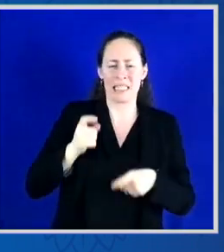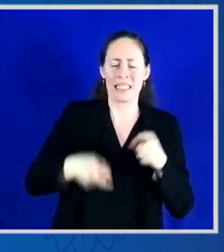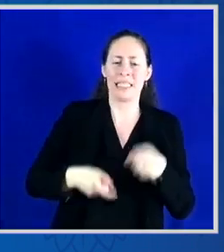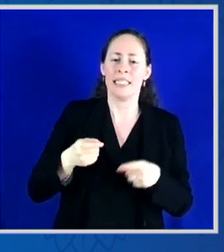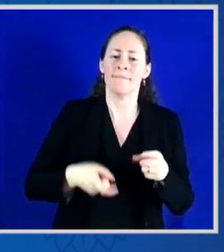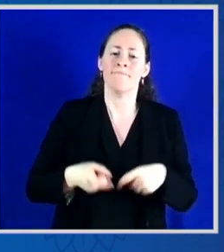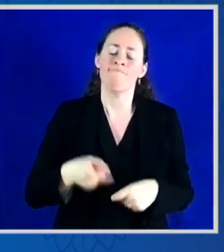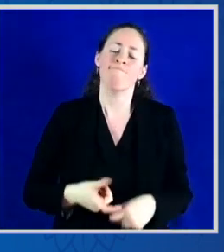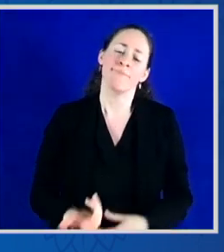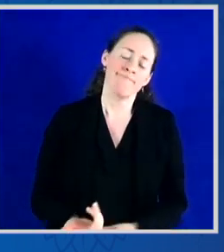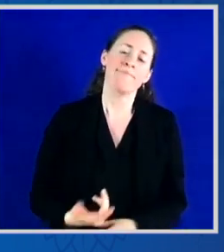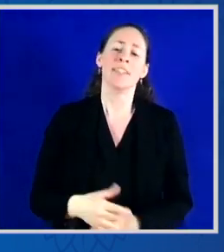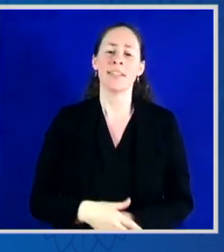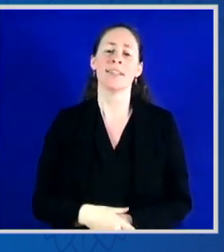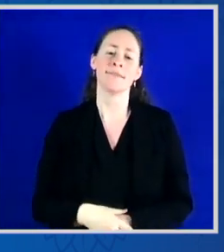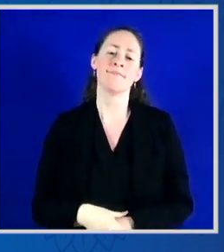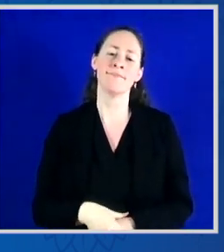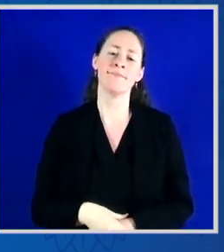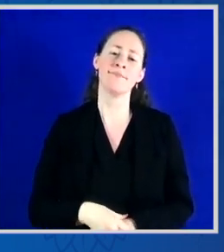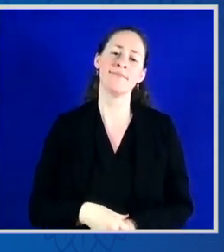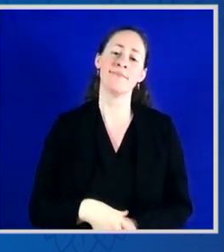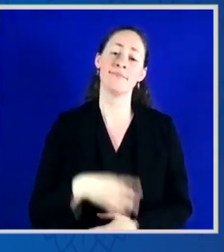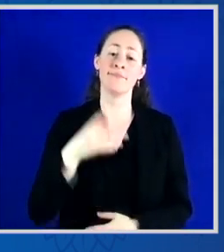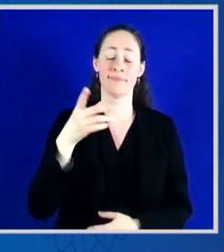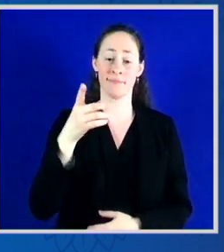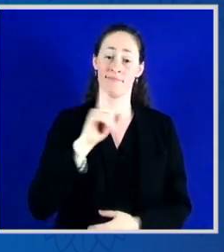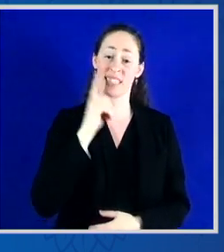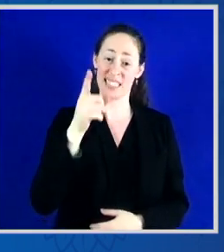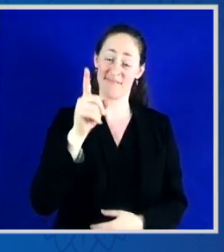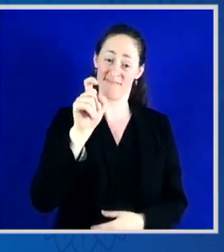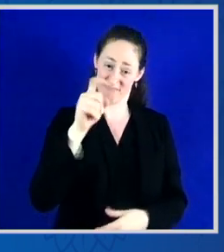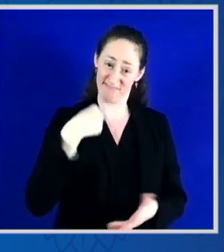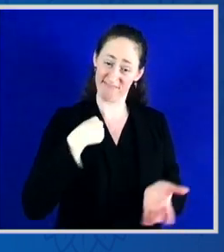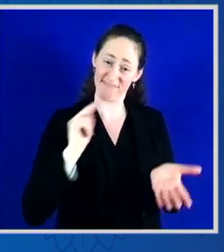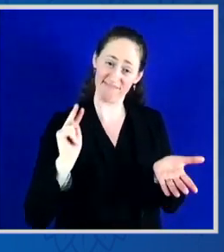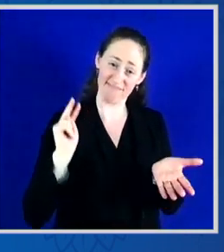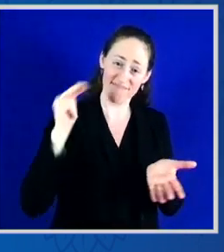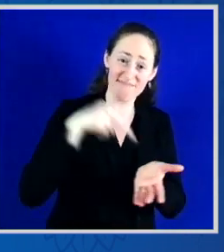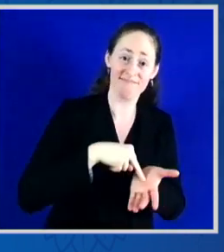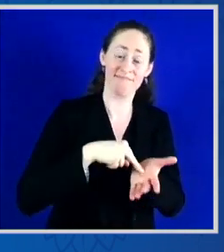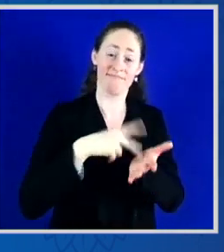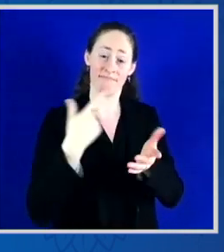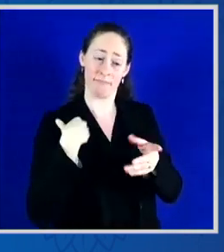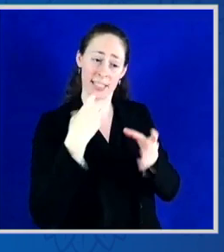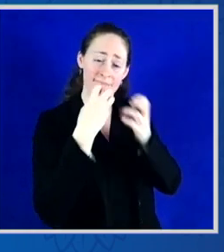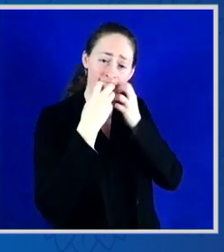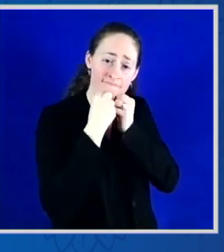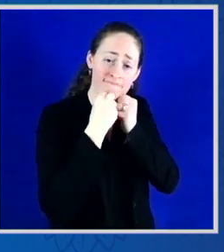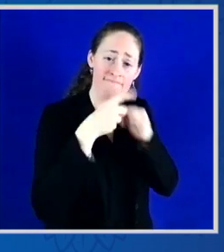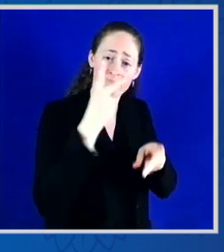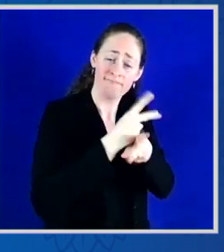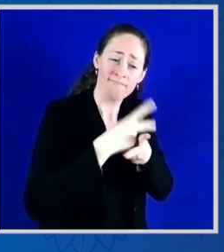they asked us to step up and take care of COVID patients, and we stepped up. We had to serve the community, and